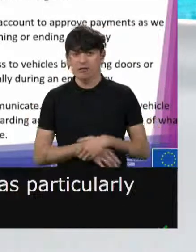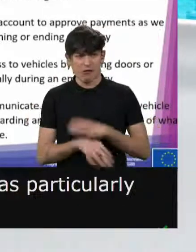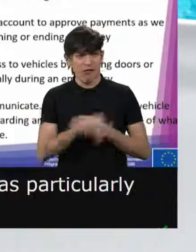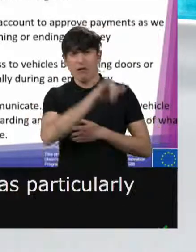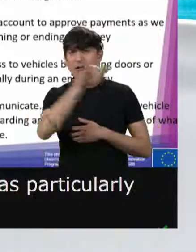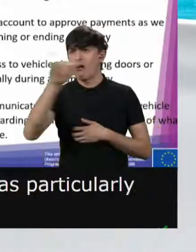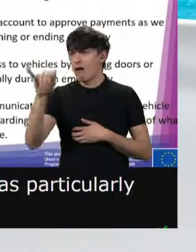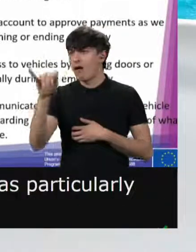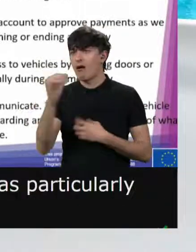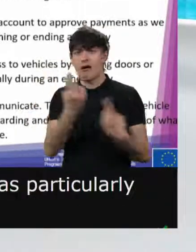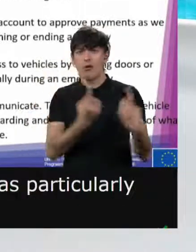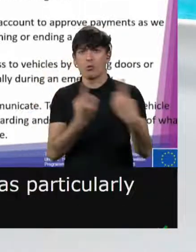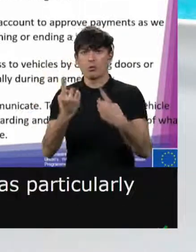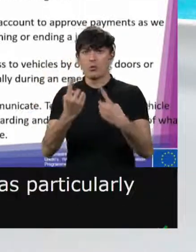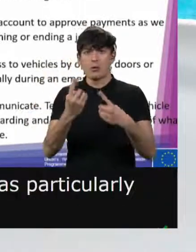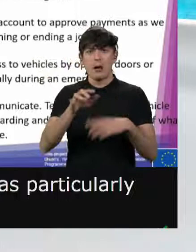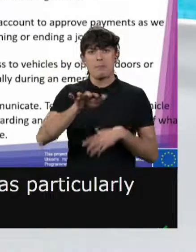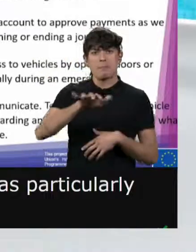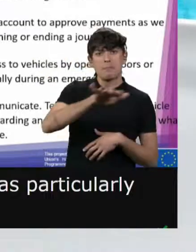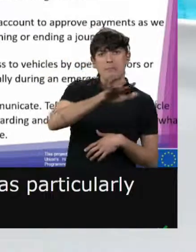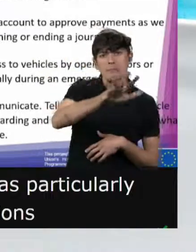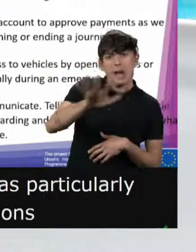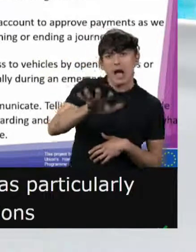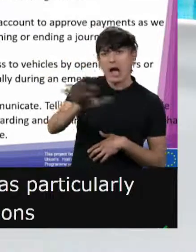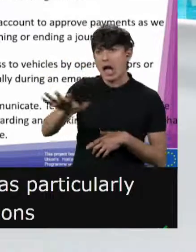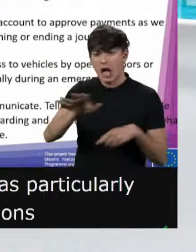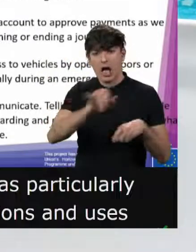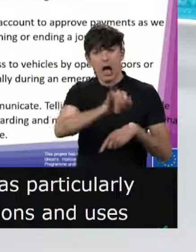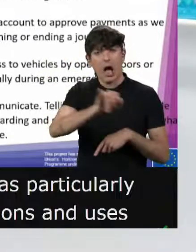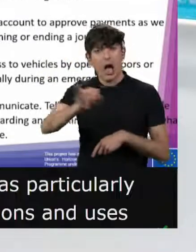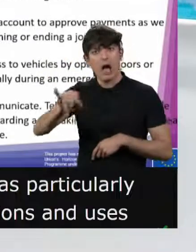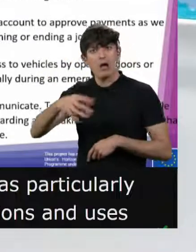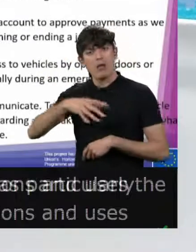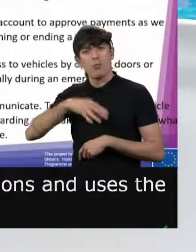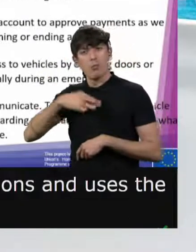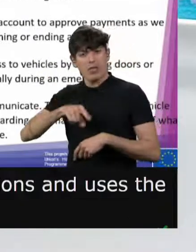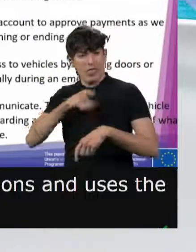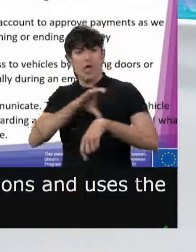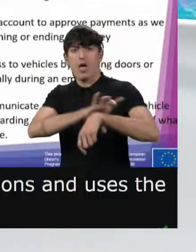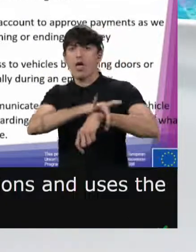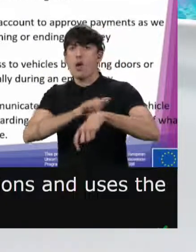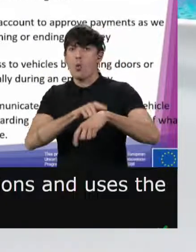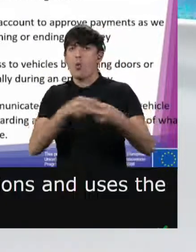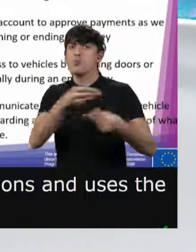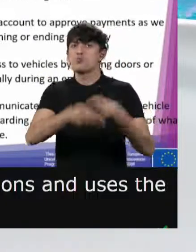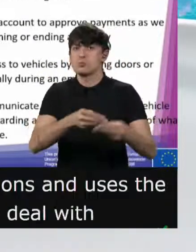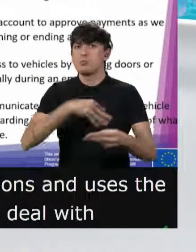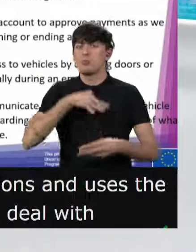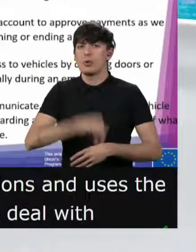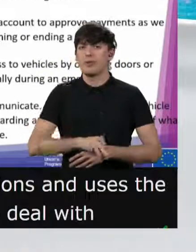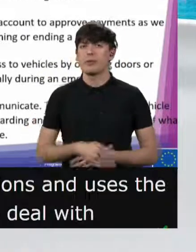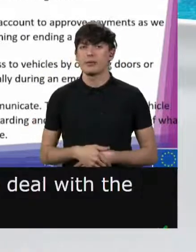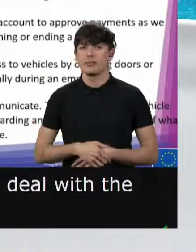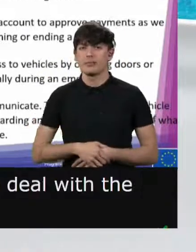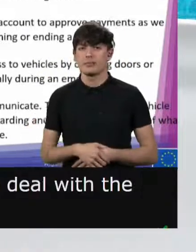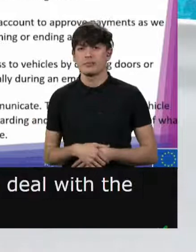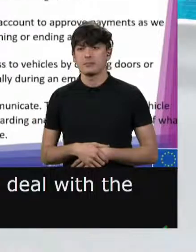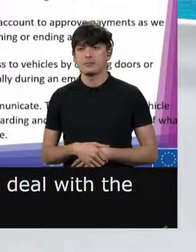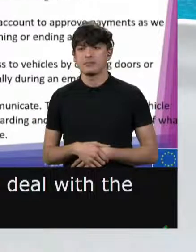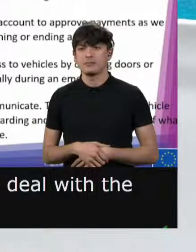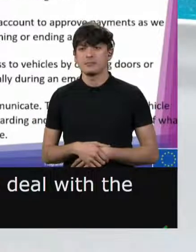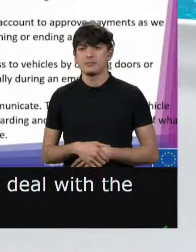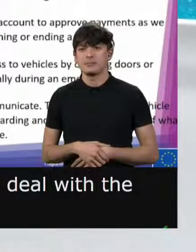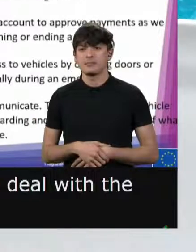are charged as they board and leave, and don't have to deal with the difficulties of accessing kiosks or ticketing